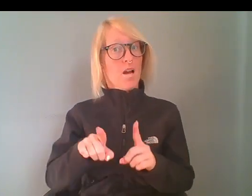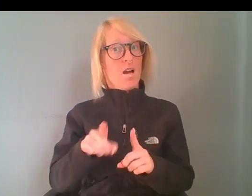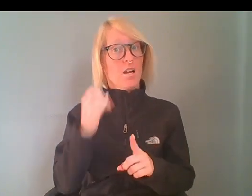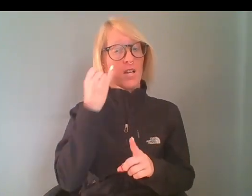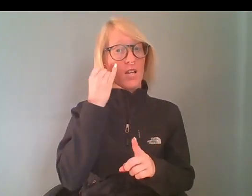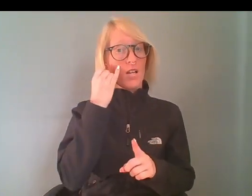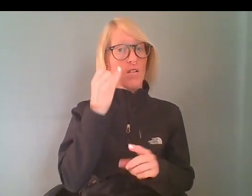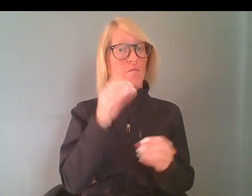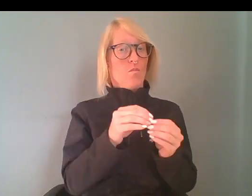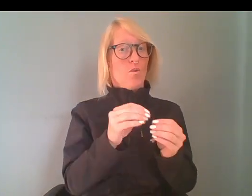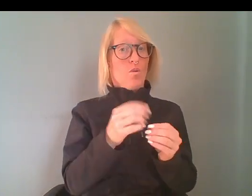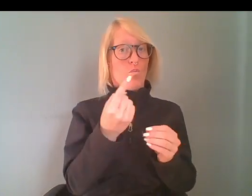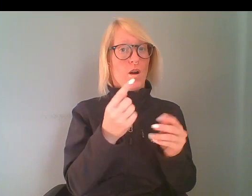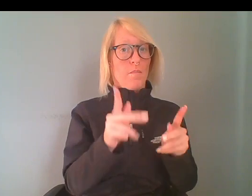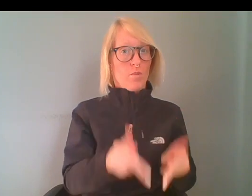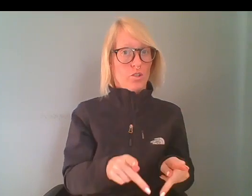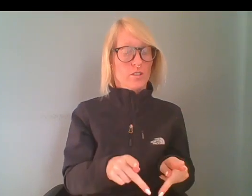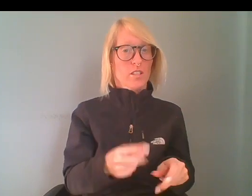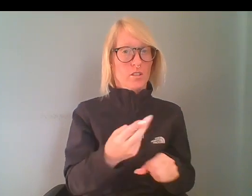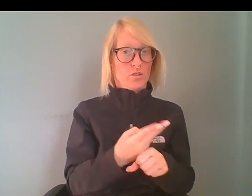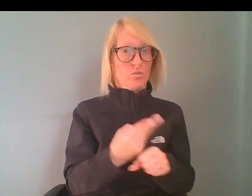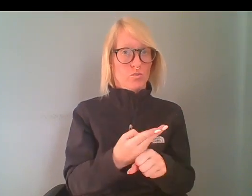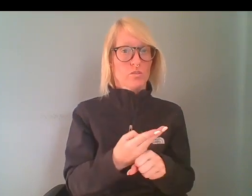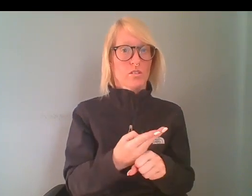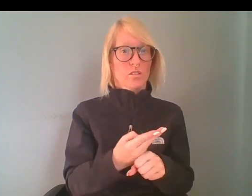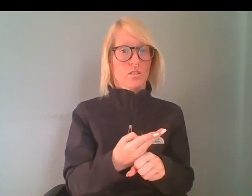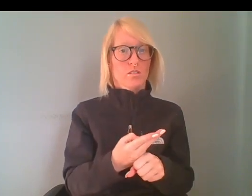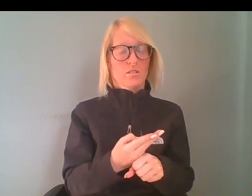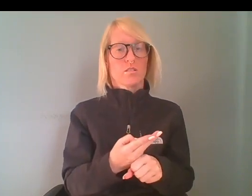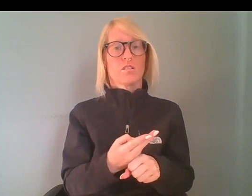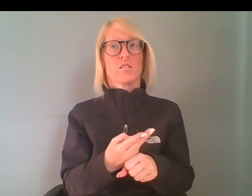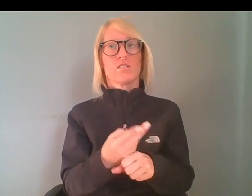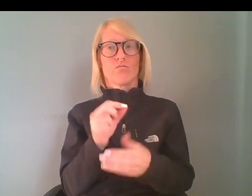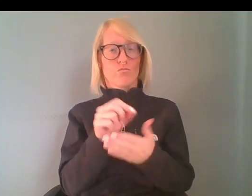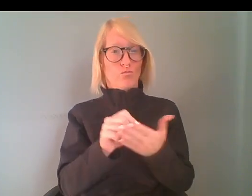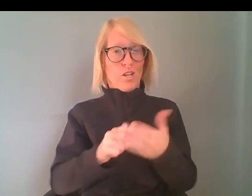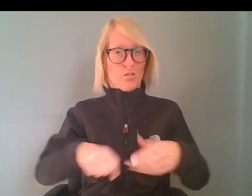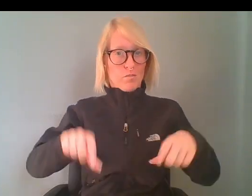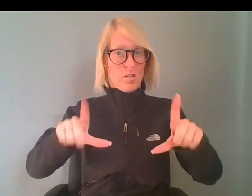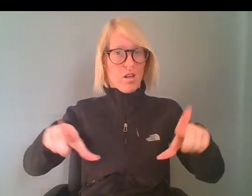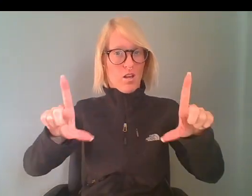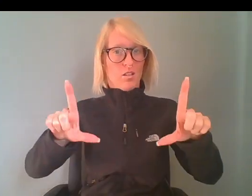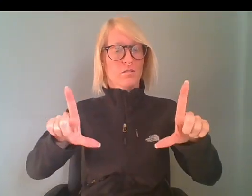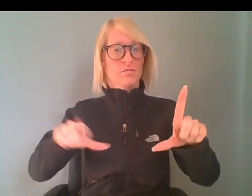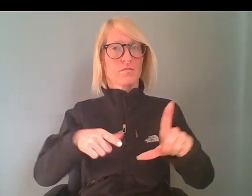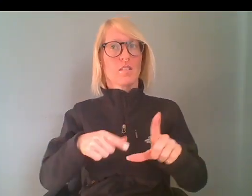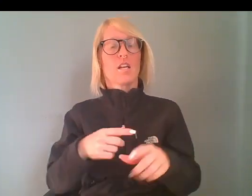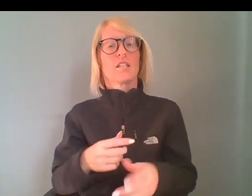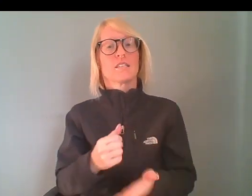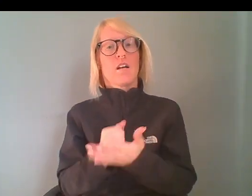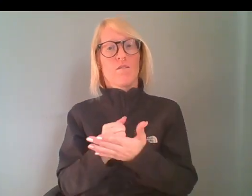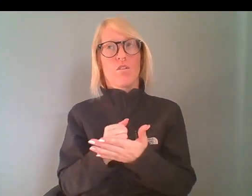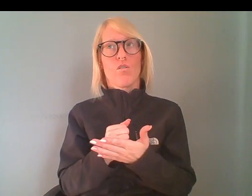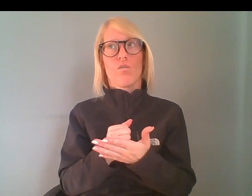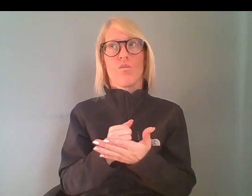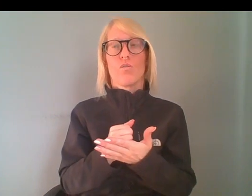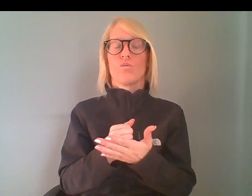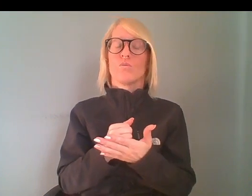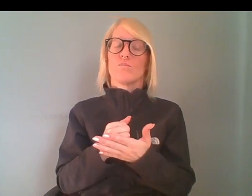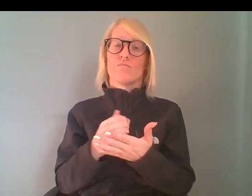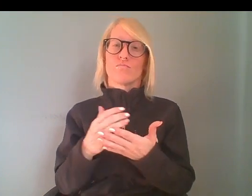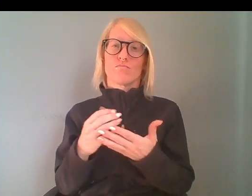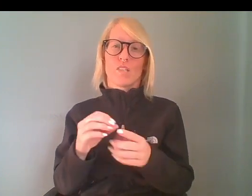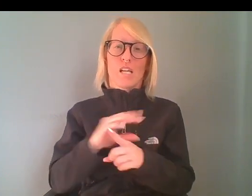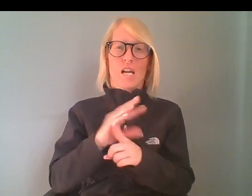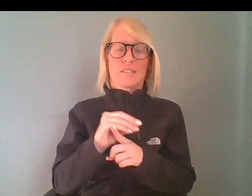so if it's a nonprofit blog and you have a few people that you think are going to be writers, I think that's helpful of keeping the content fresh. And